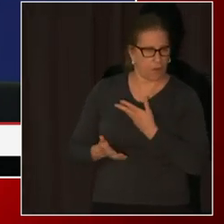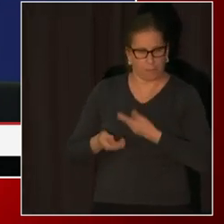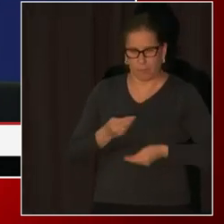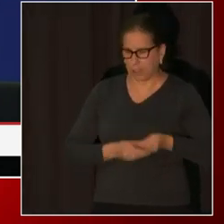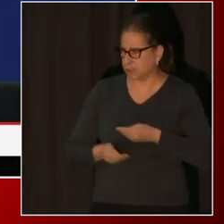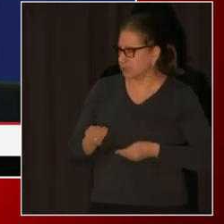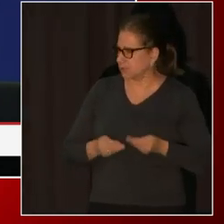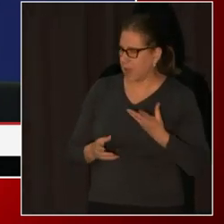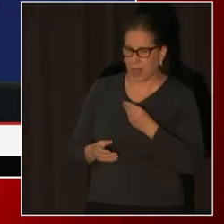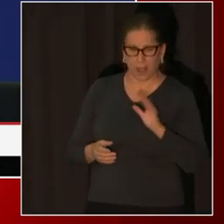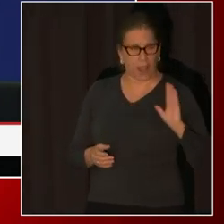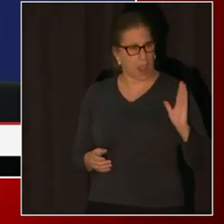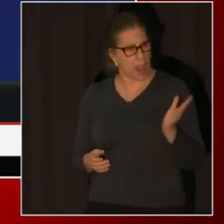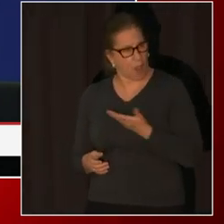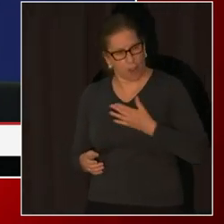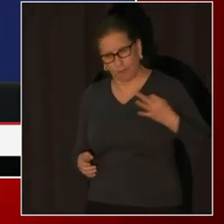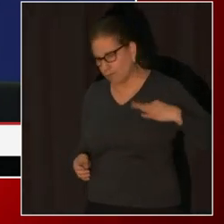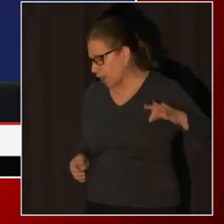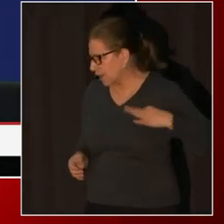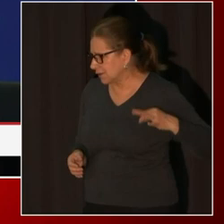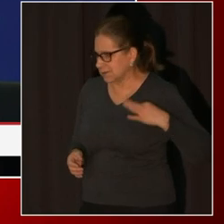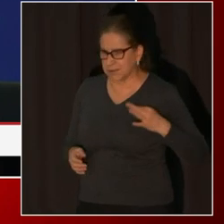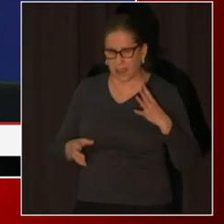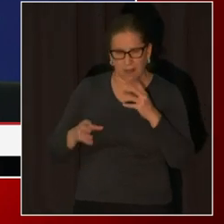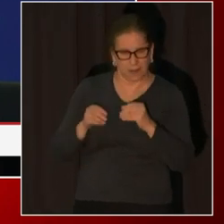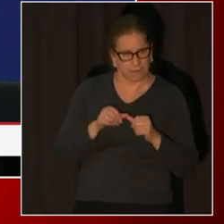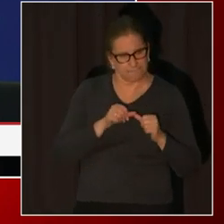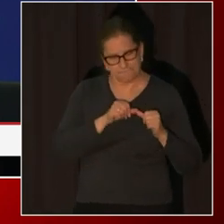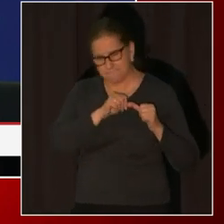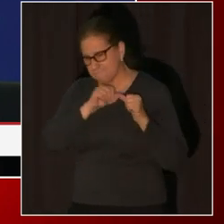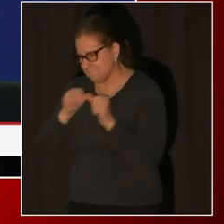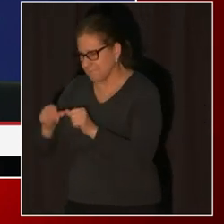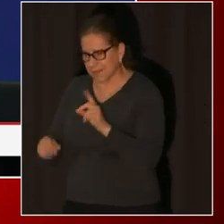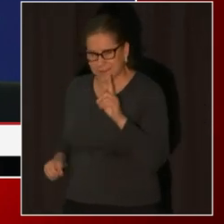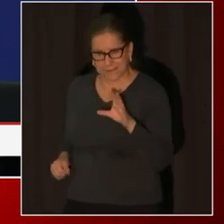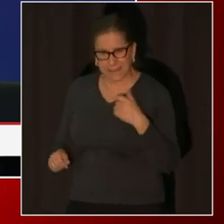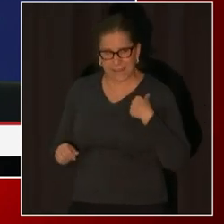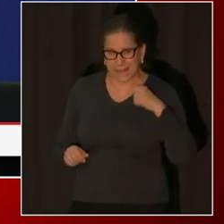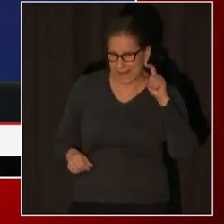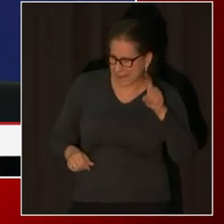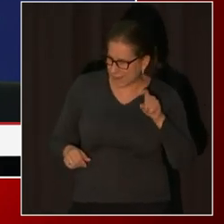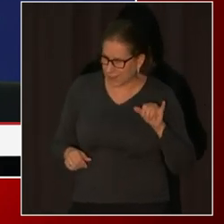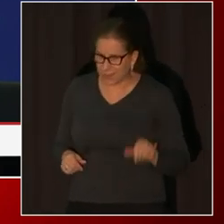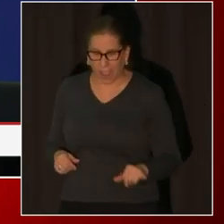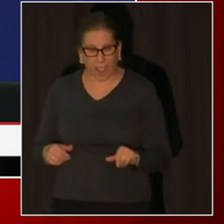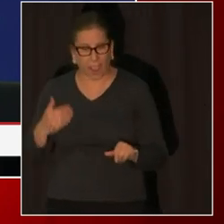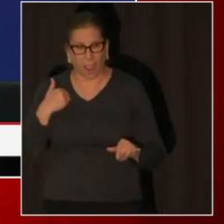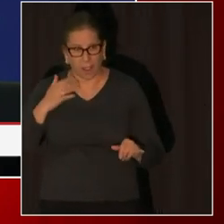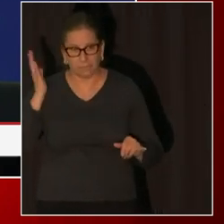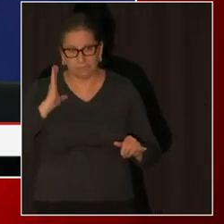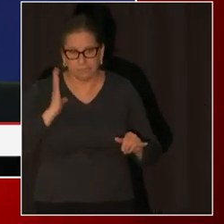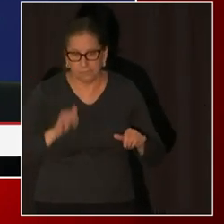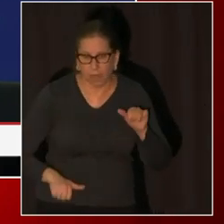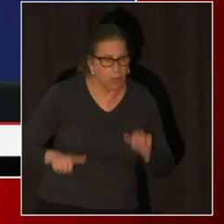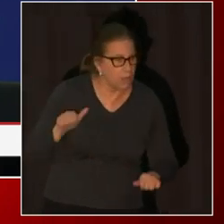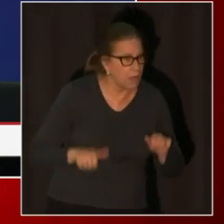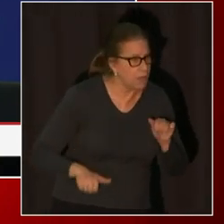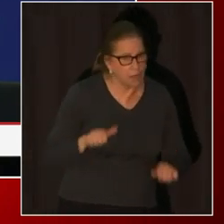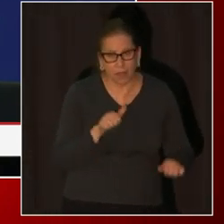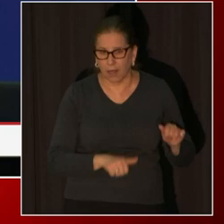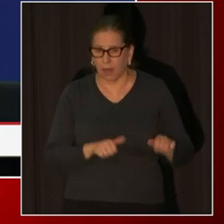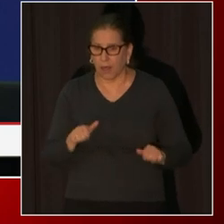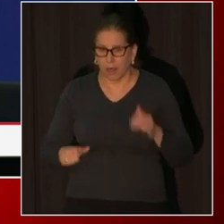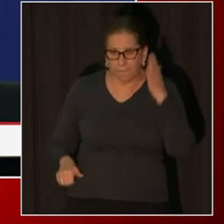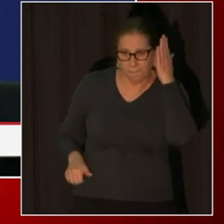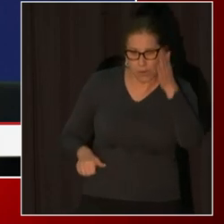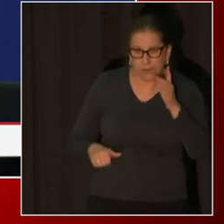to maintain that, which we need to do to get through this, because there are uncertainties and we may need to borrow through the period and all those types of things, and we'll still have access